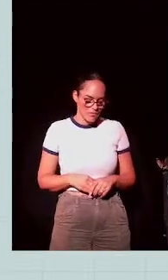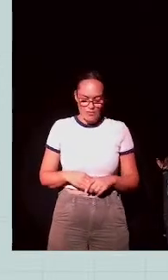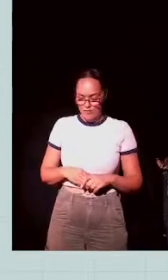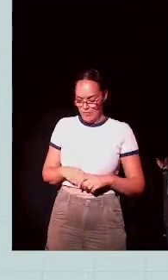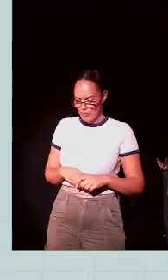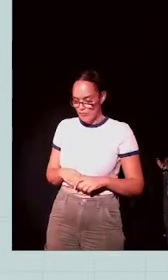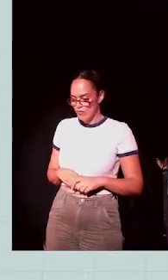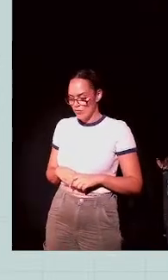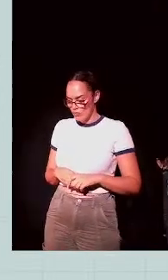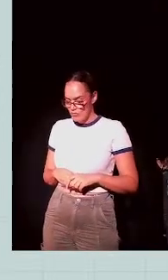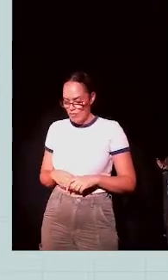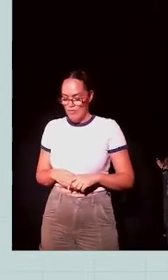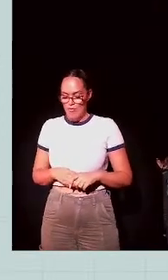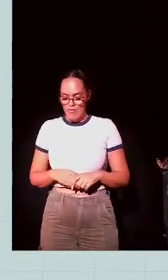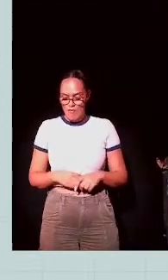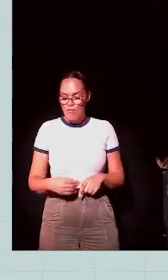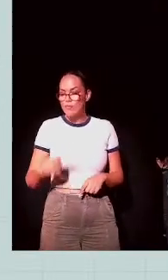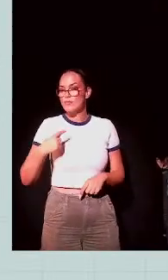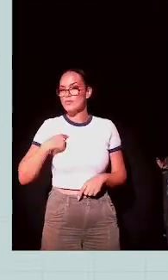And I